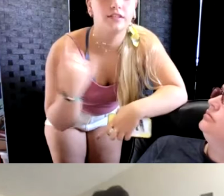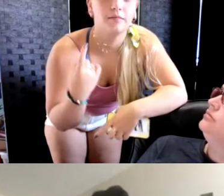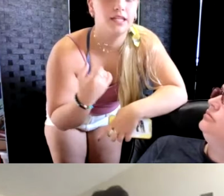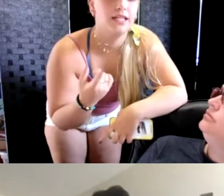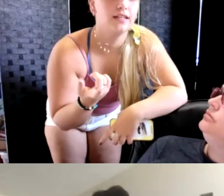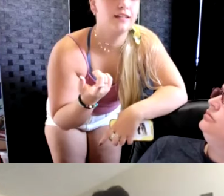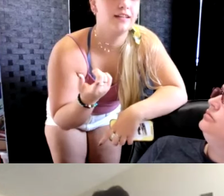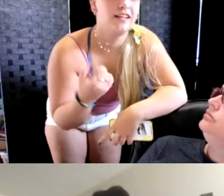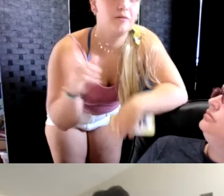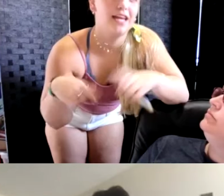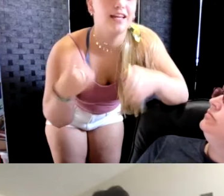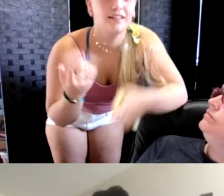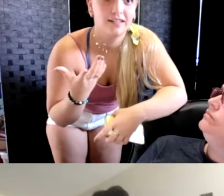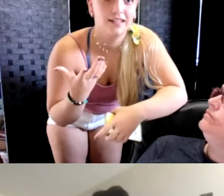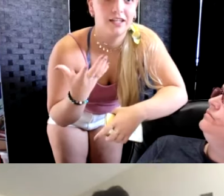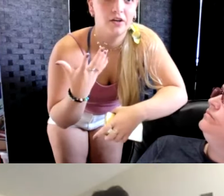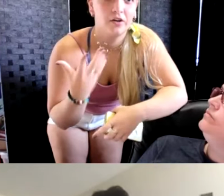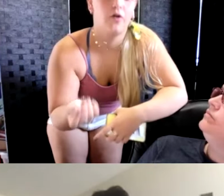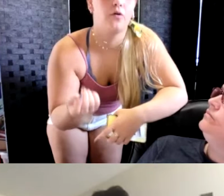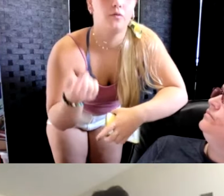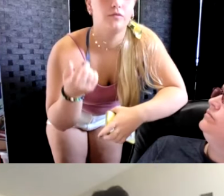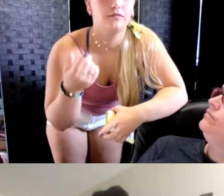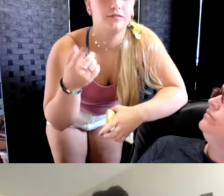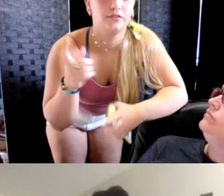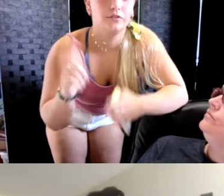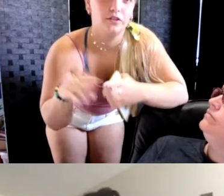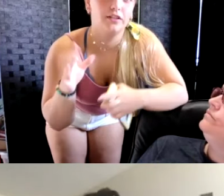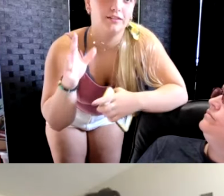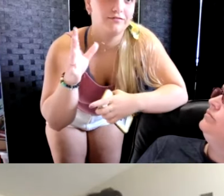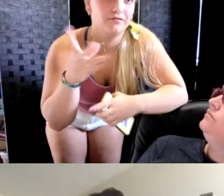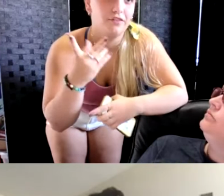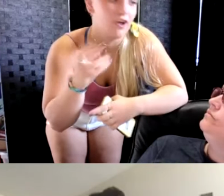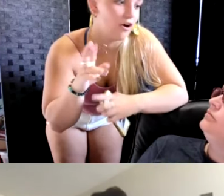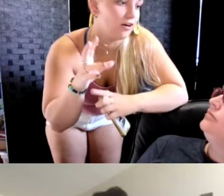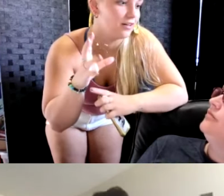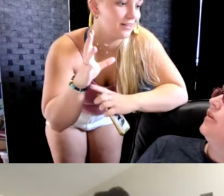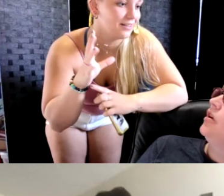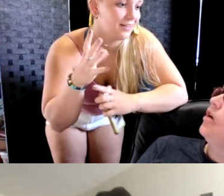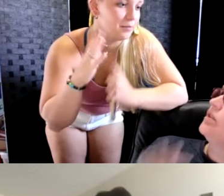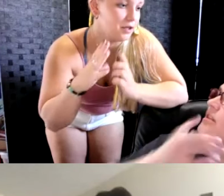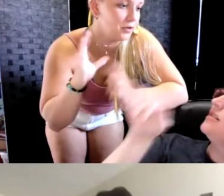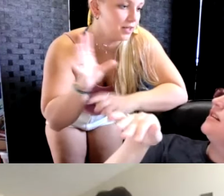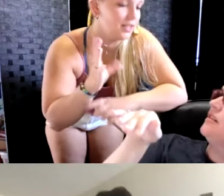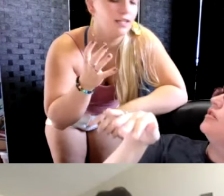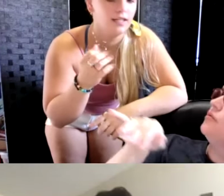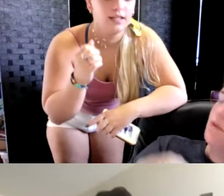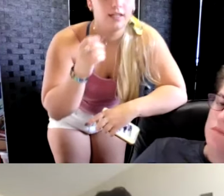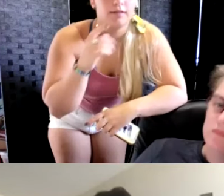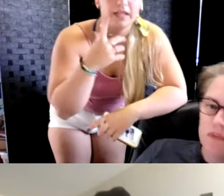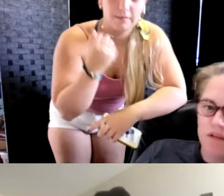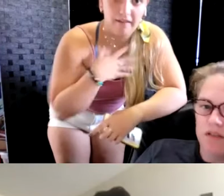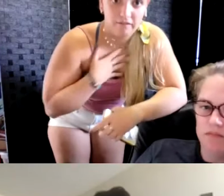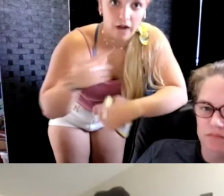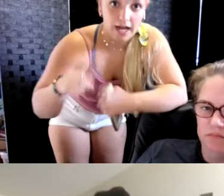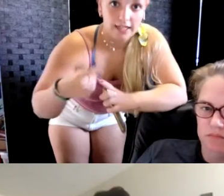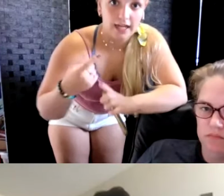or something, you can't go to your VR. Oh, because it's in computer. another room.